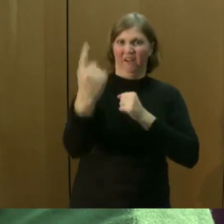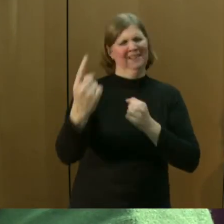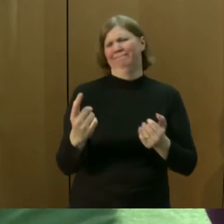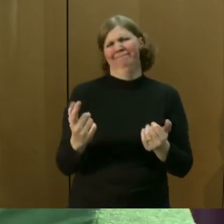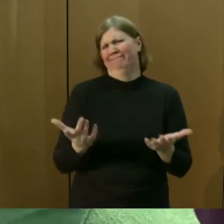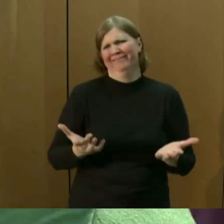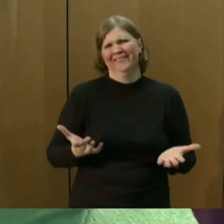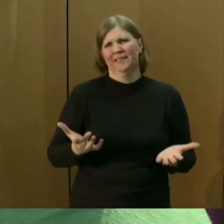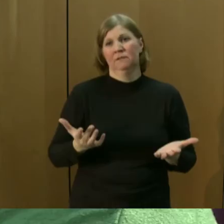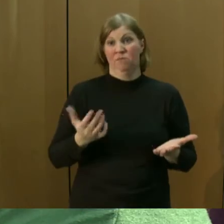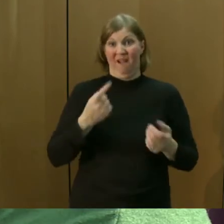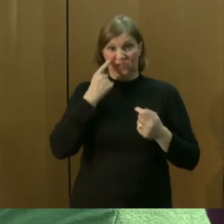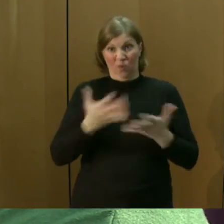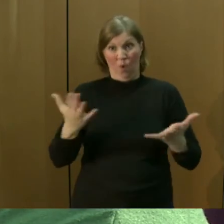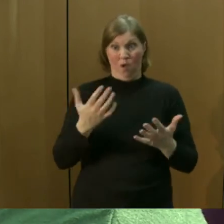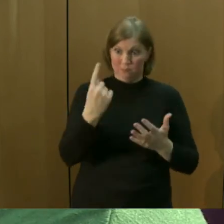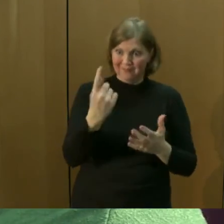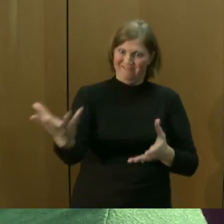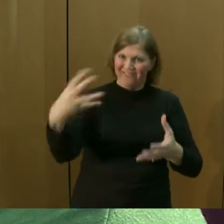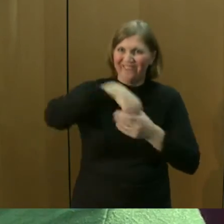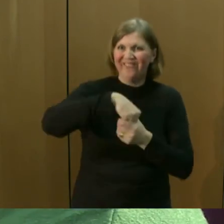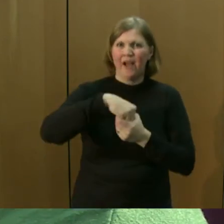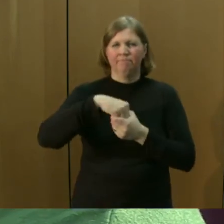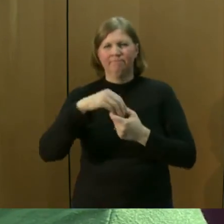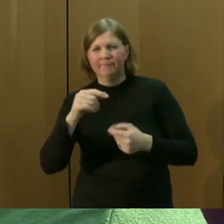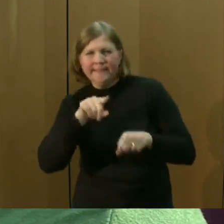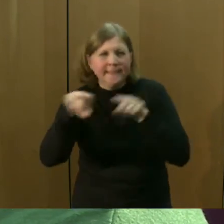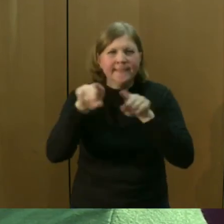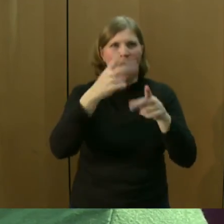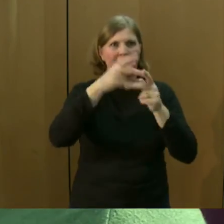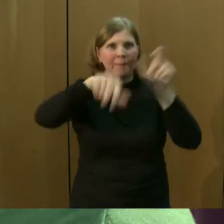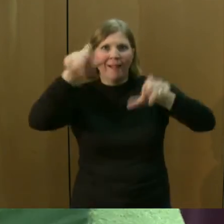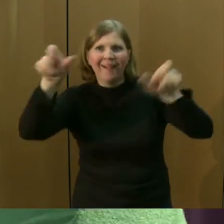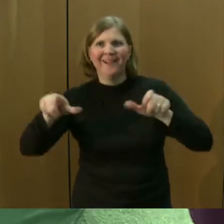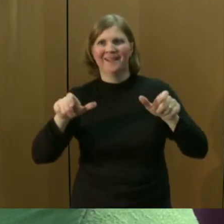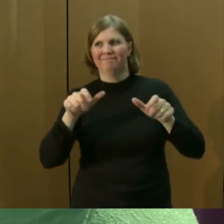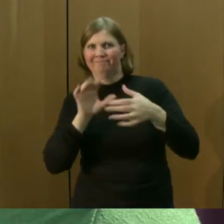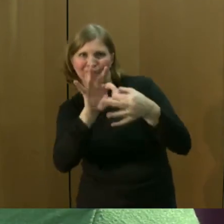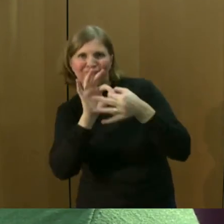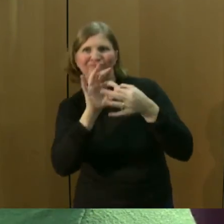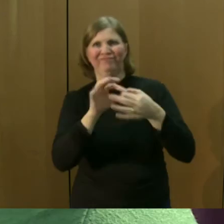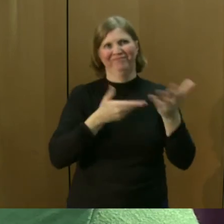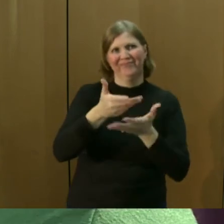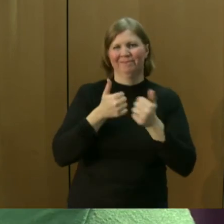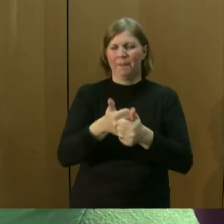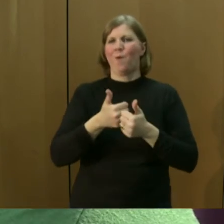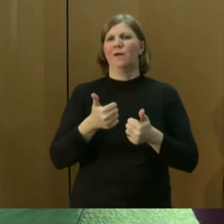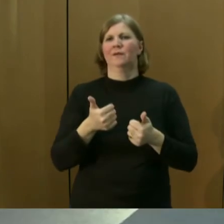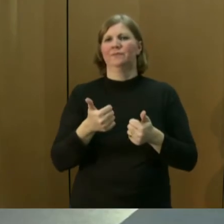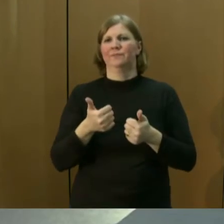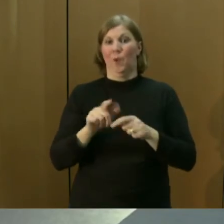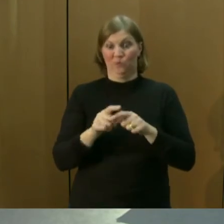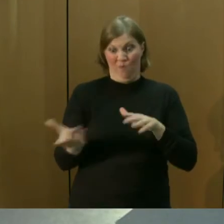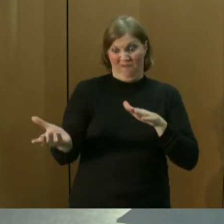and get together with them, share resources, share stories, and make sure you can get a hug off someone every day. Also wear comfortable shoes, light layers, One piece